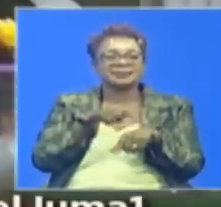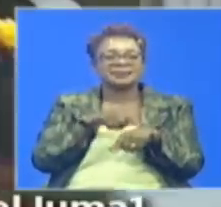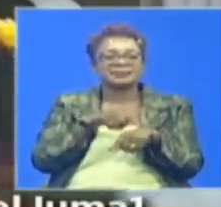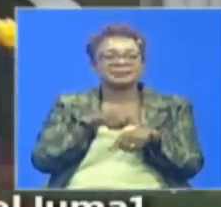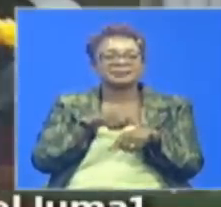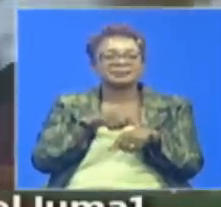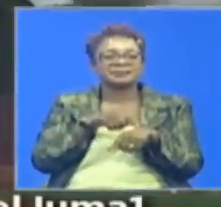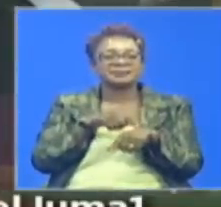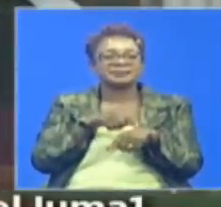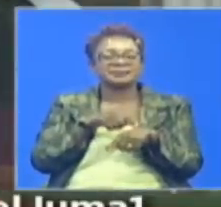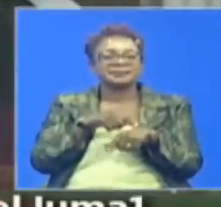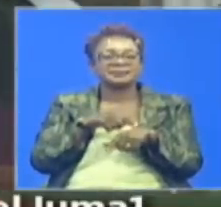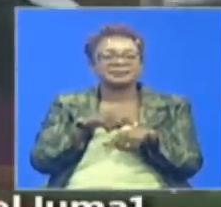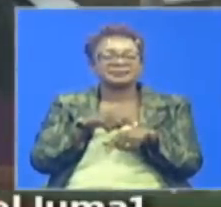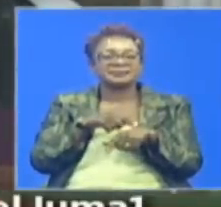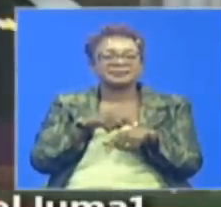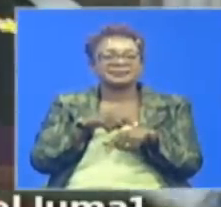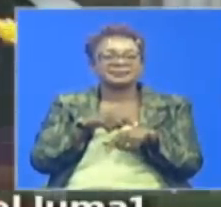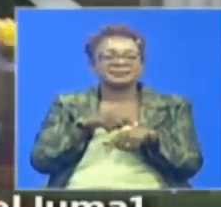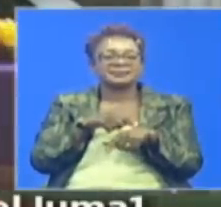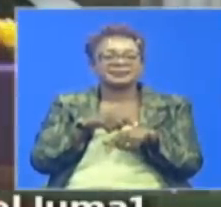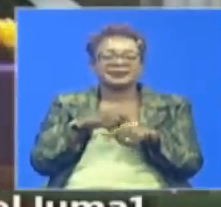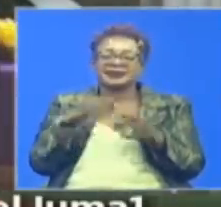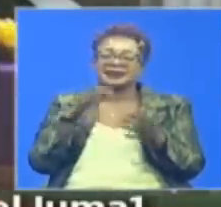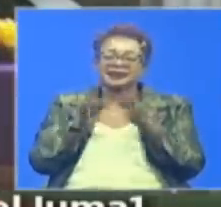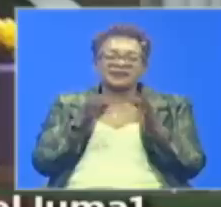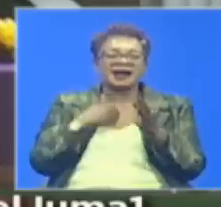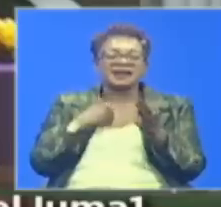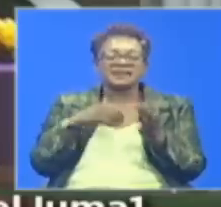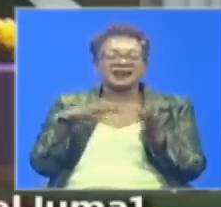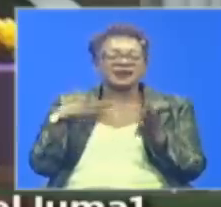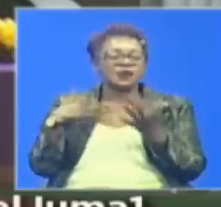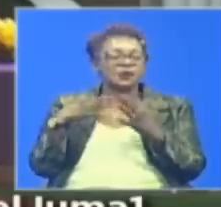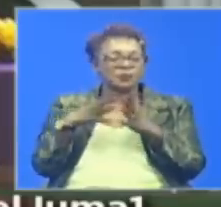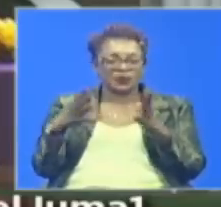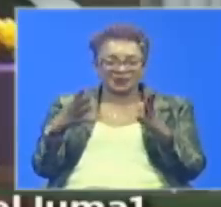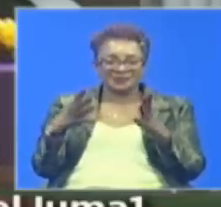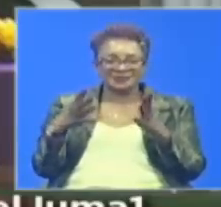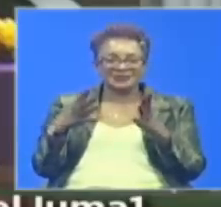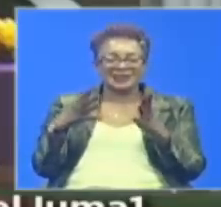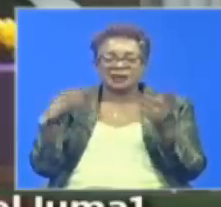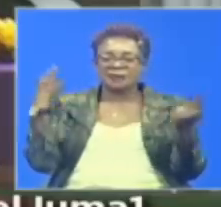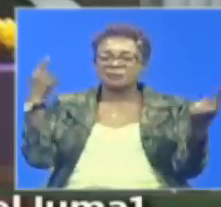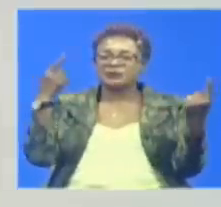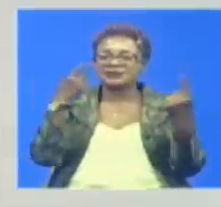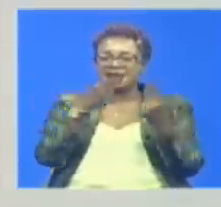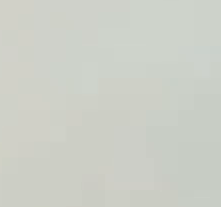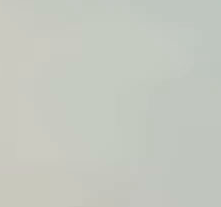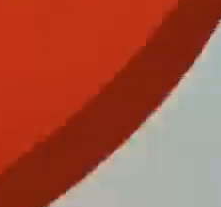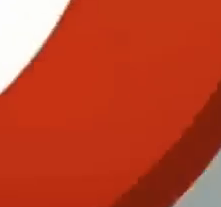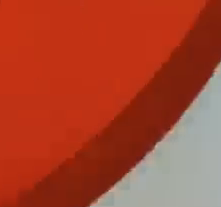laki kama na roho kubwa. Emmanuel Juma, Bullseye, NTV.